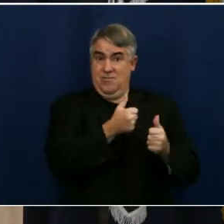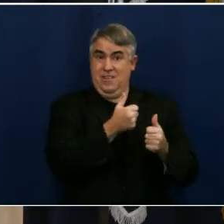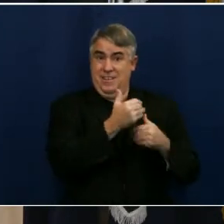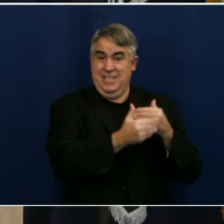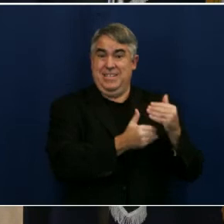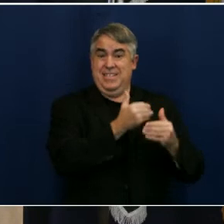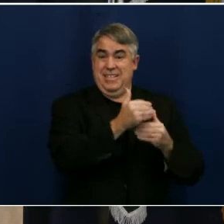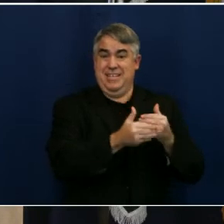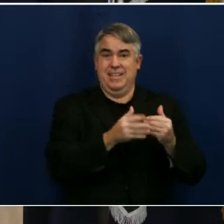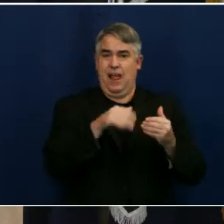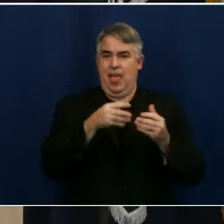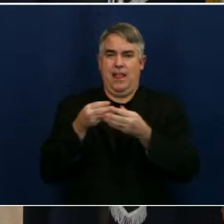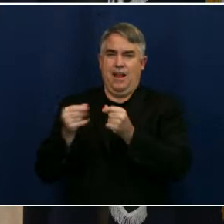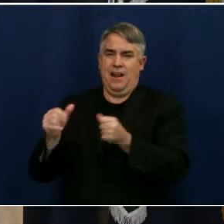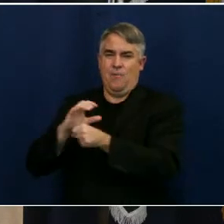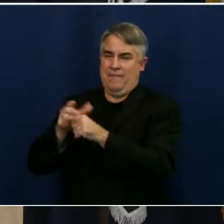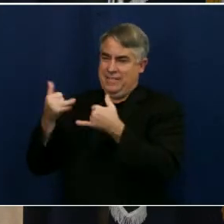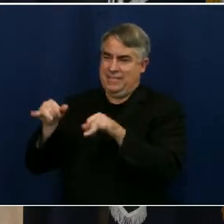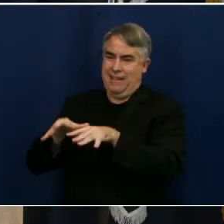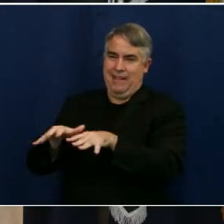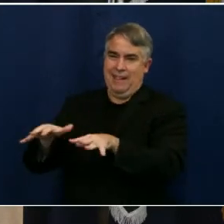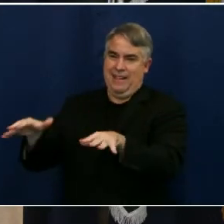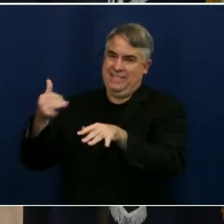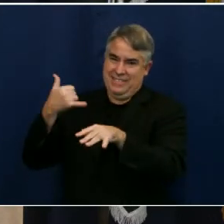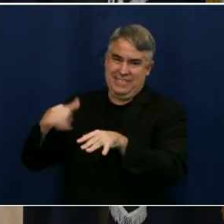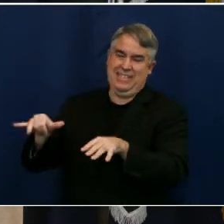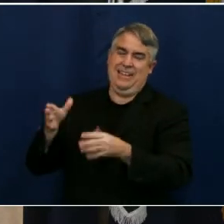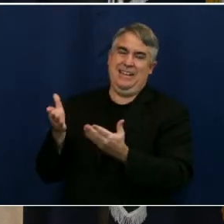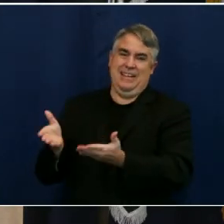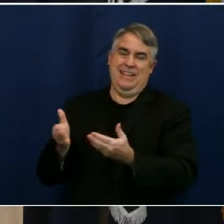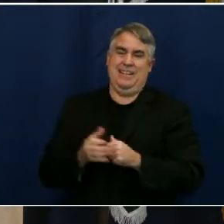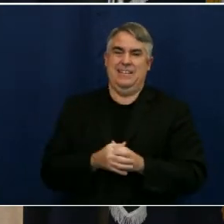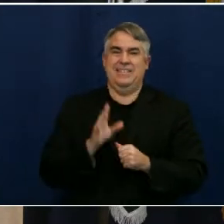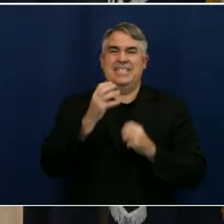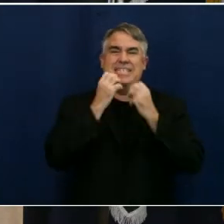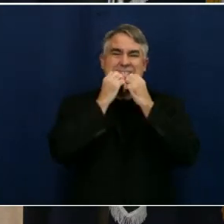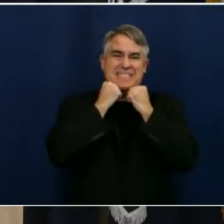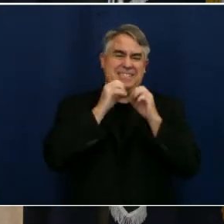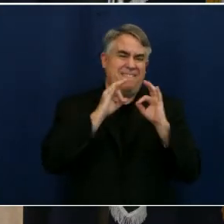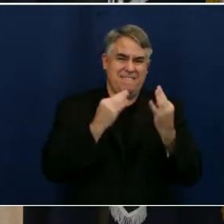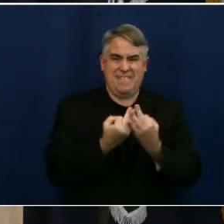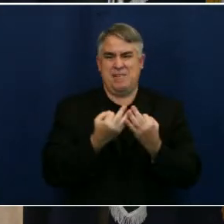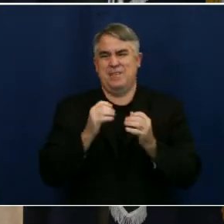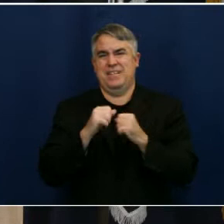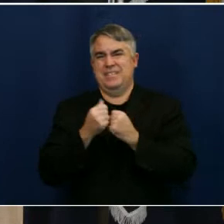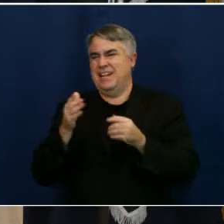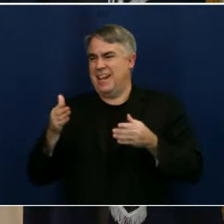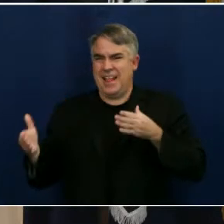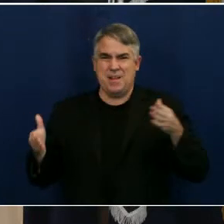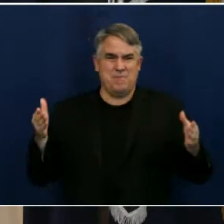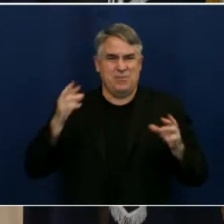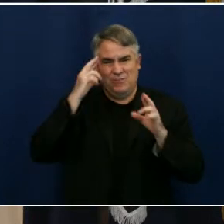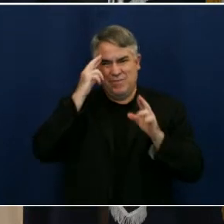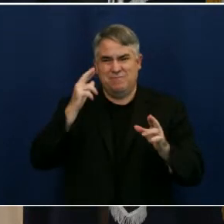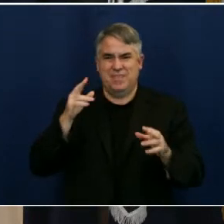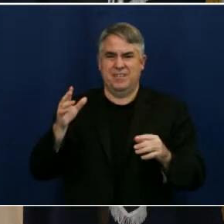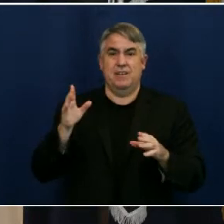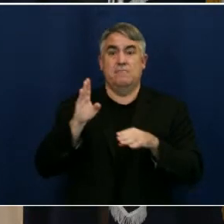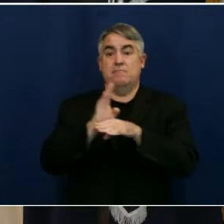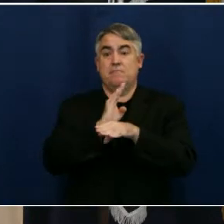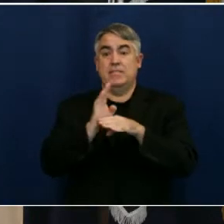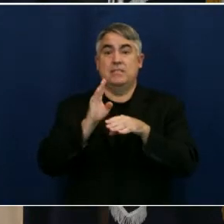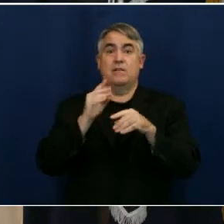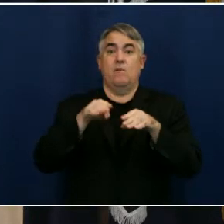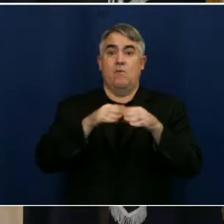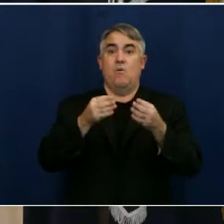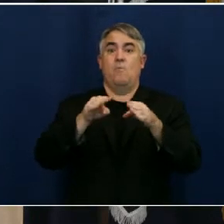health and safety and that of your families and your neighbors. To our businesses, we're asking that you reopen safely, that you continue to be mindful of your